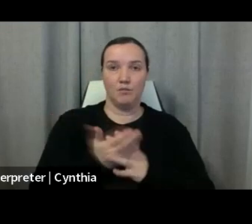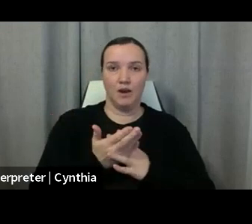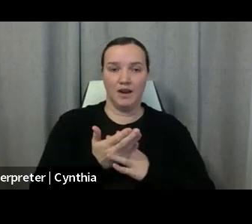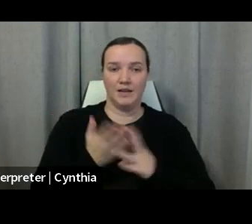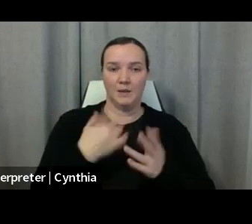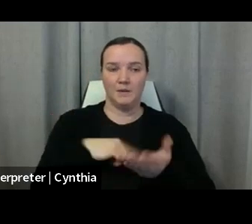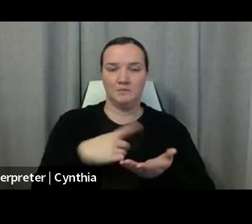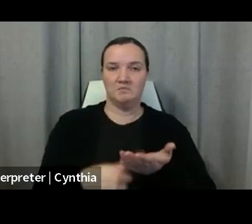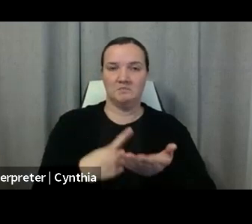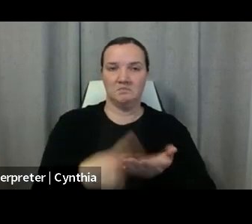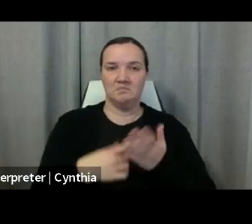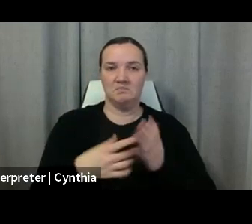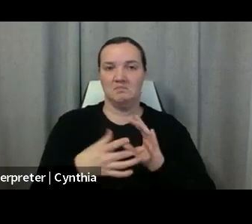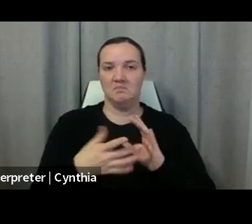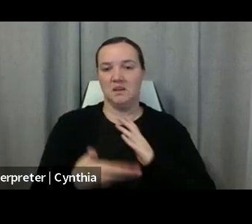discuss and say,